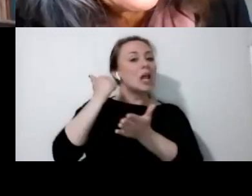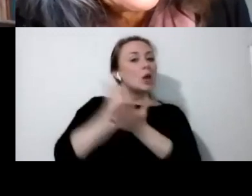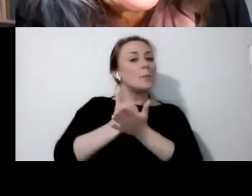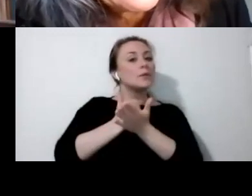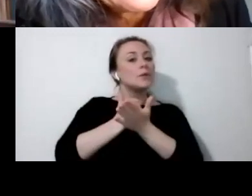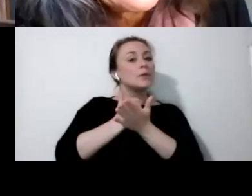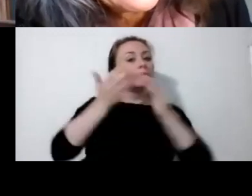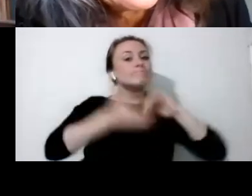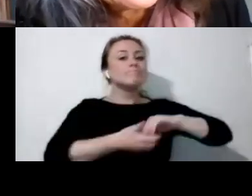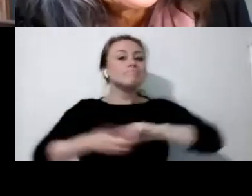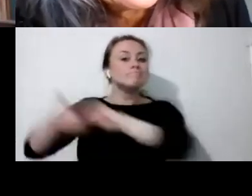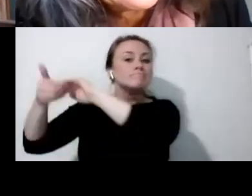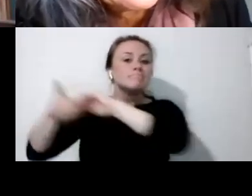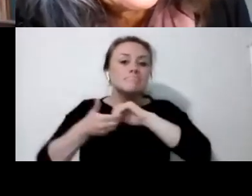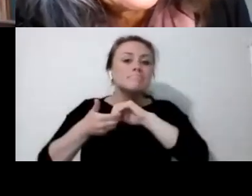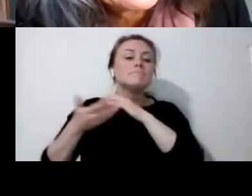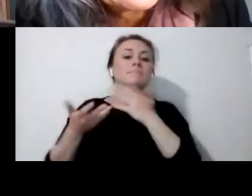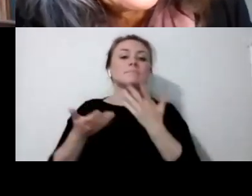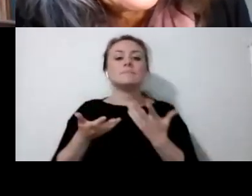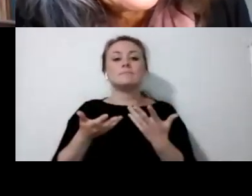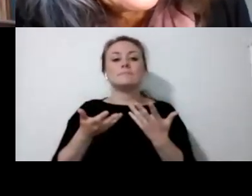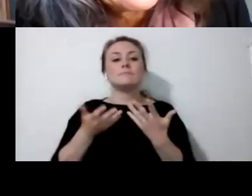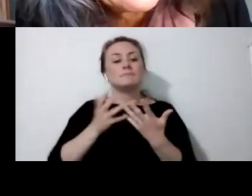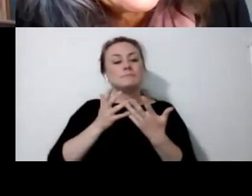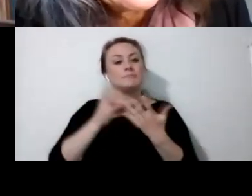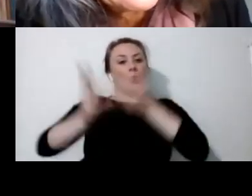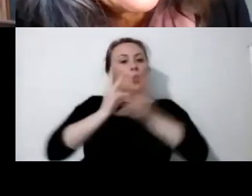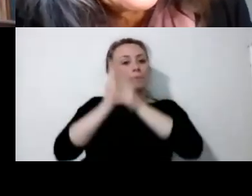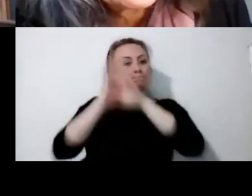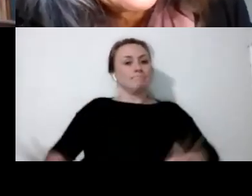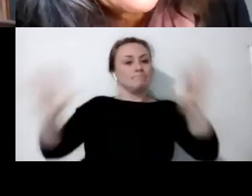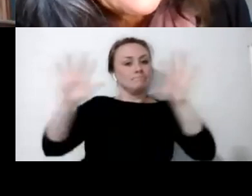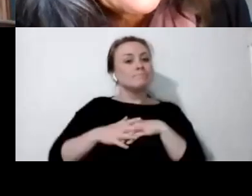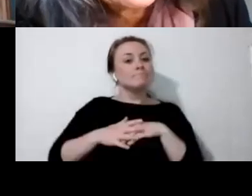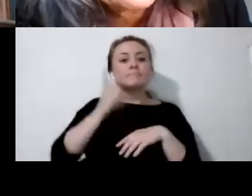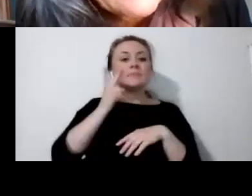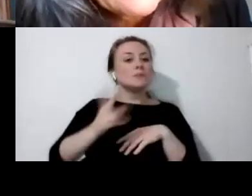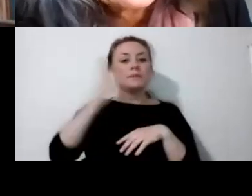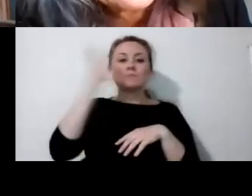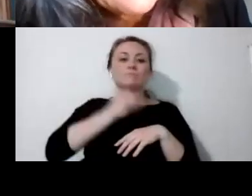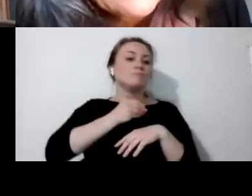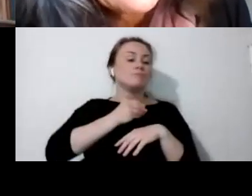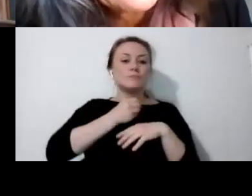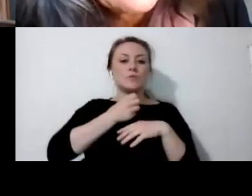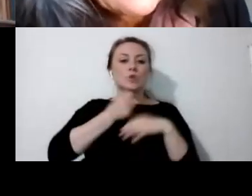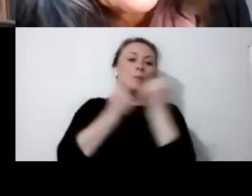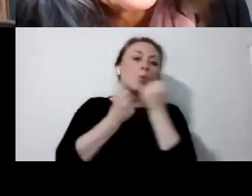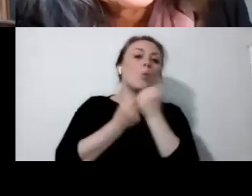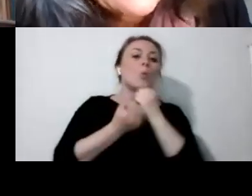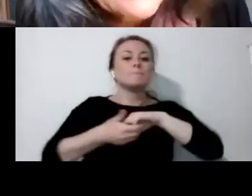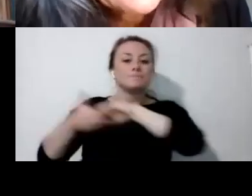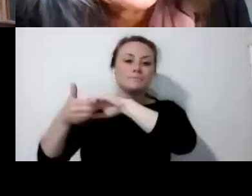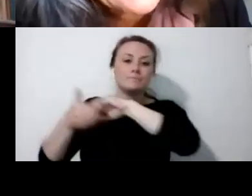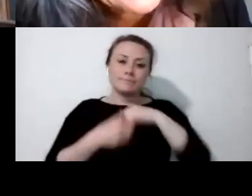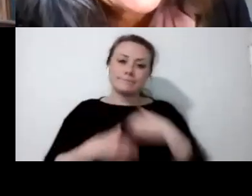let the whole world see the beautiful relationship that has been built between our two centers.